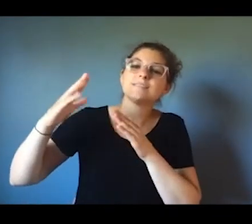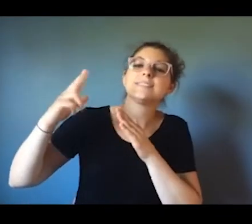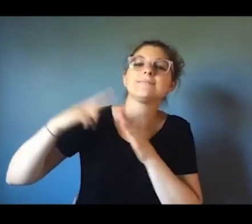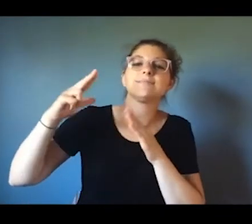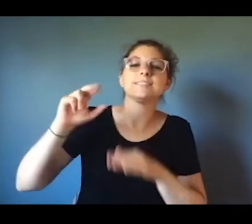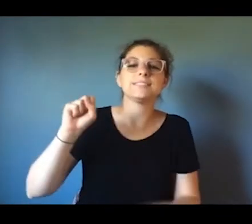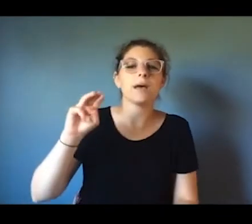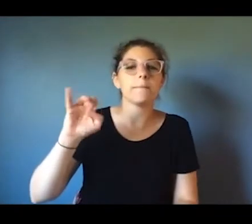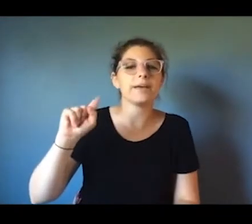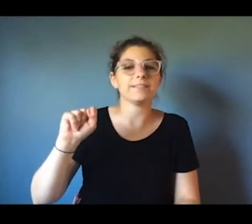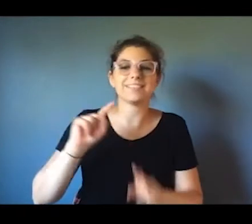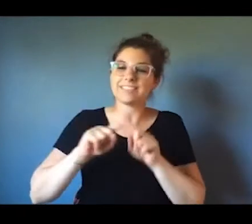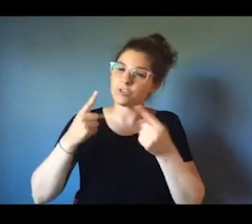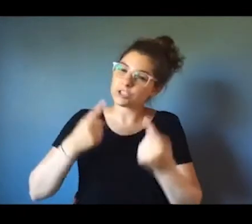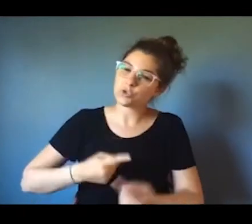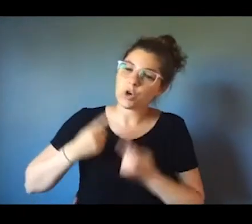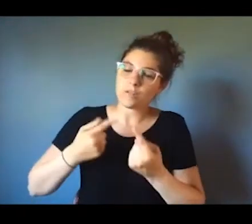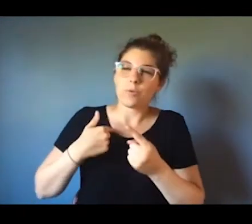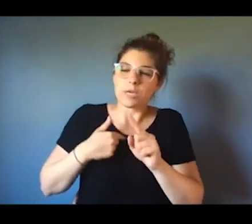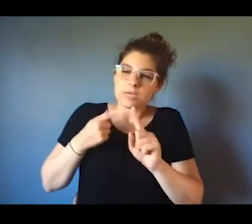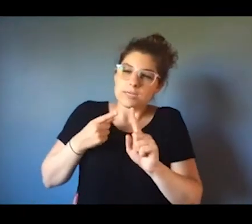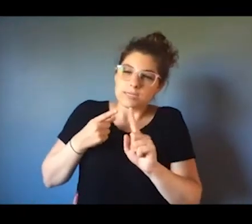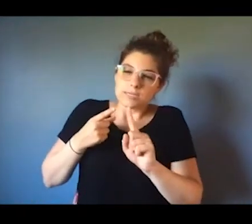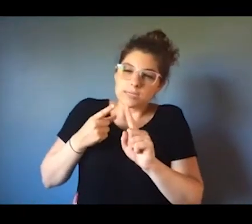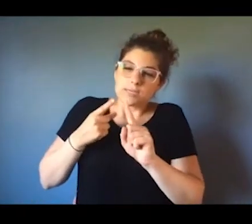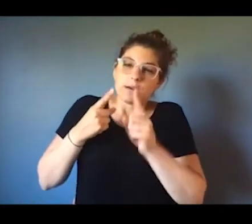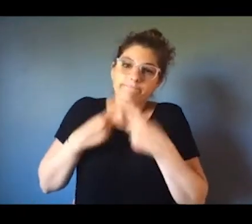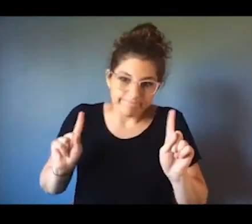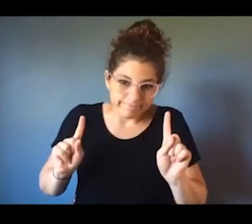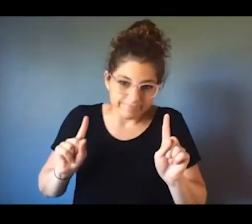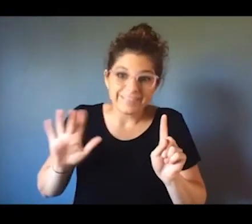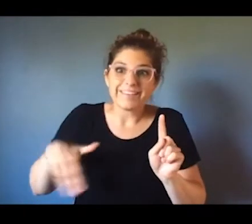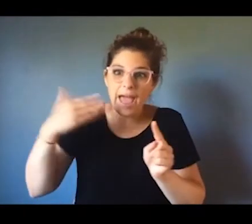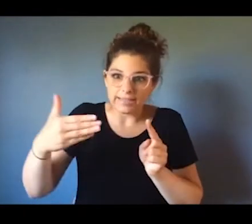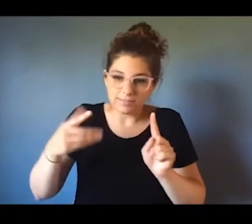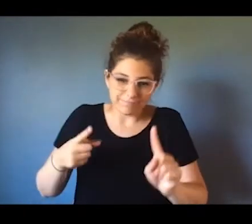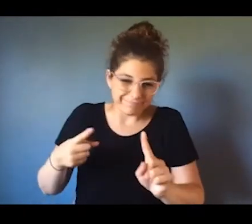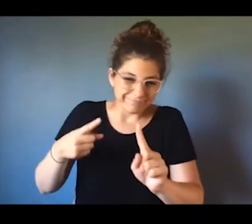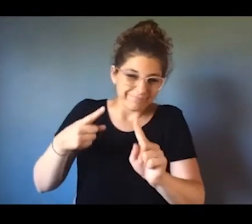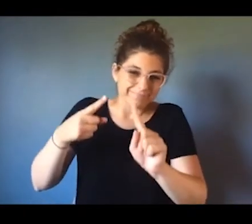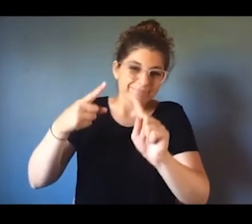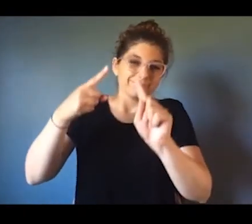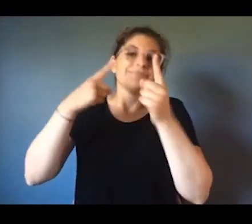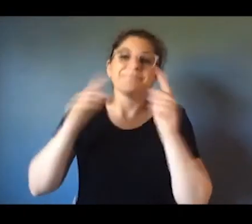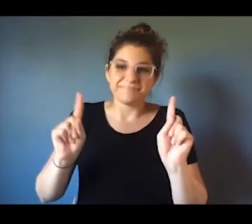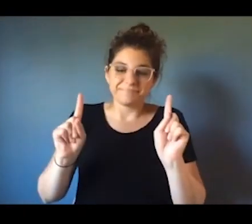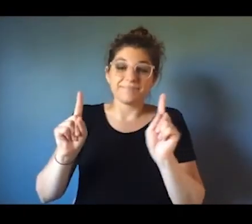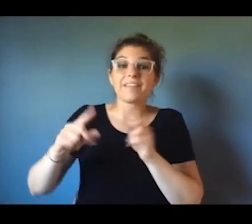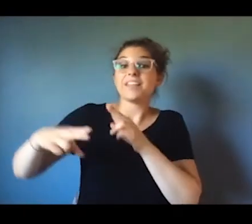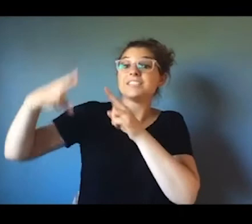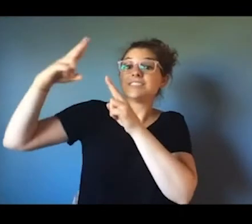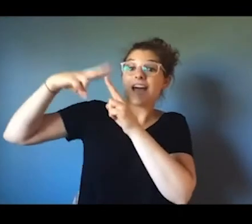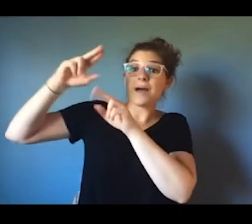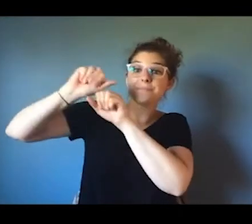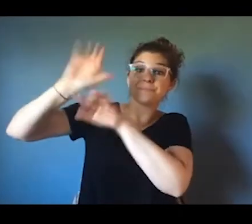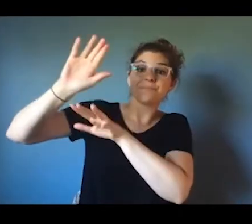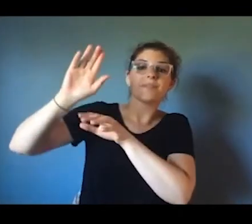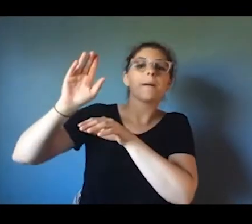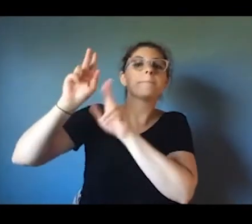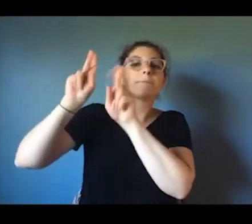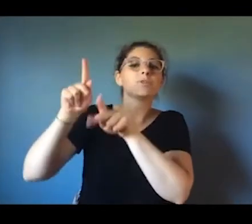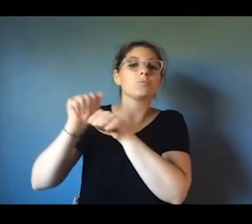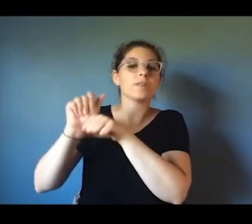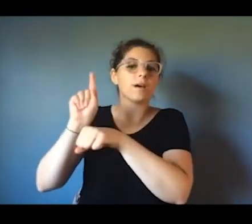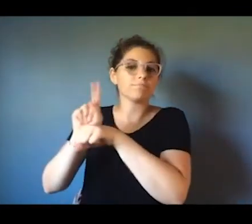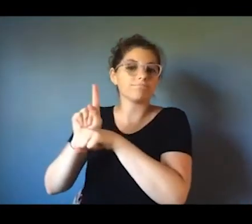is a different summit. It's a different struggle that we work at and that we overcome. And then on the very top, it